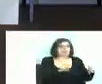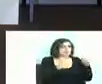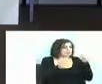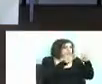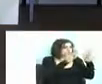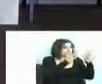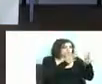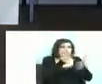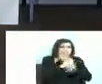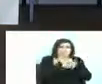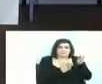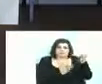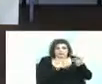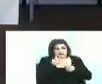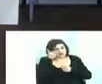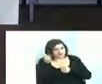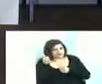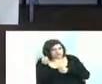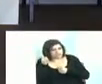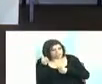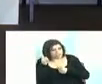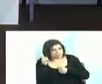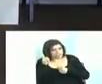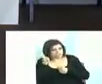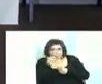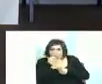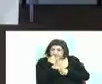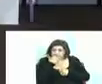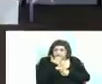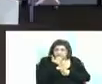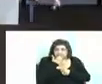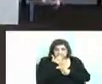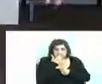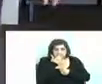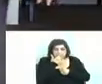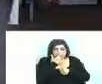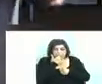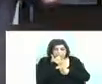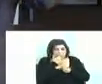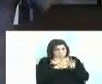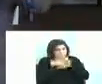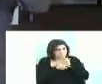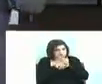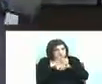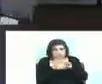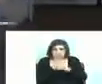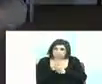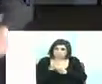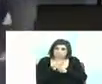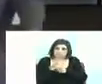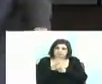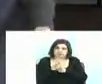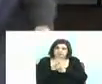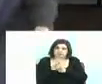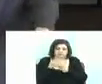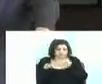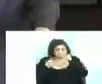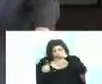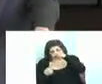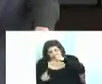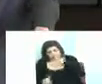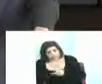who even the slightest sense of mistake or setback is enough to send them into a tailspin.